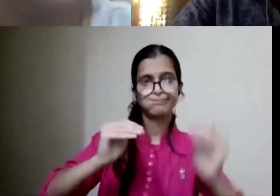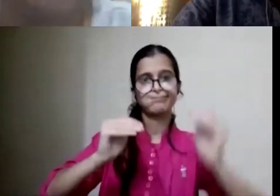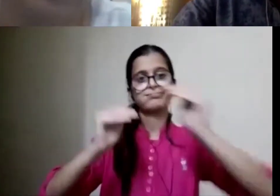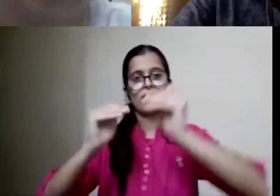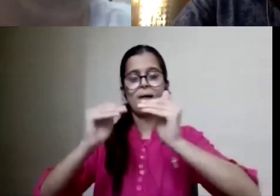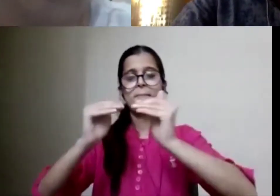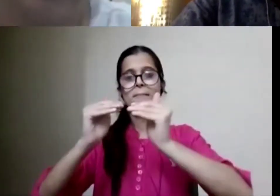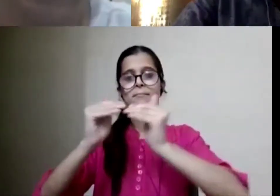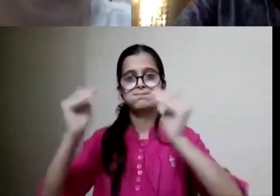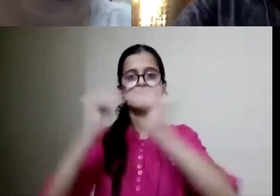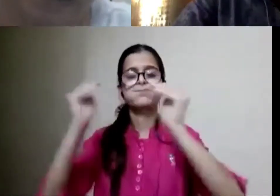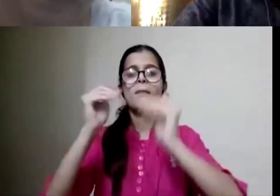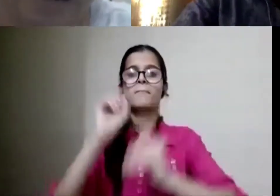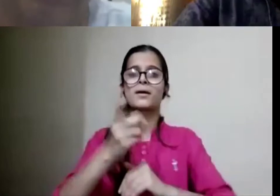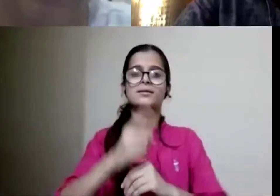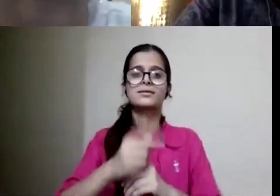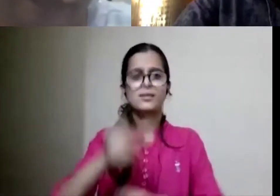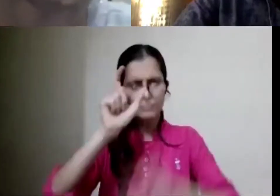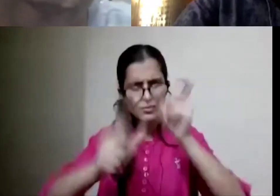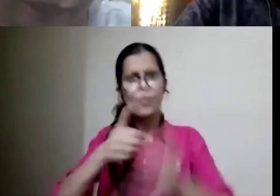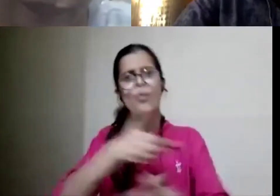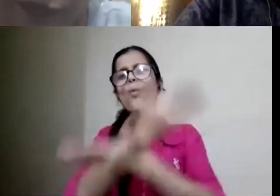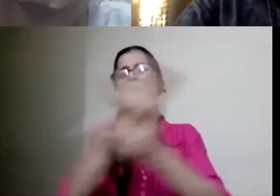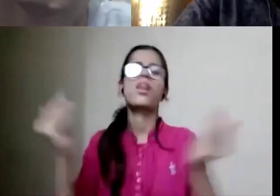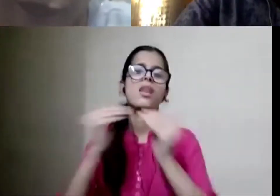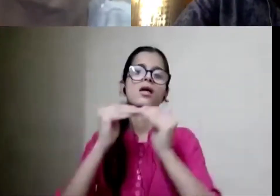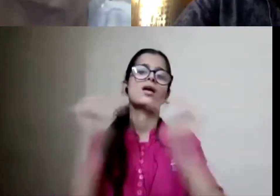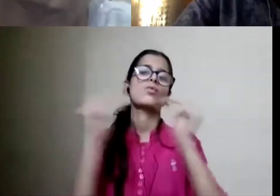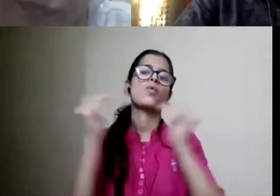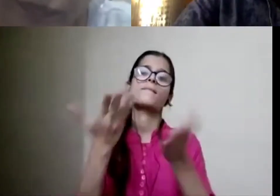all of us have to keep at it.